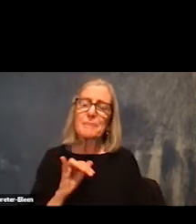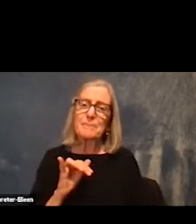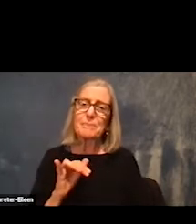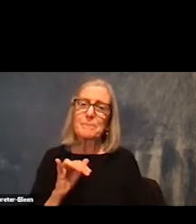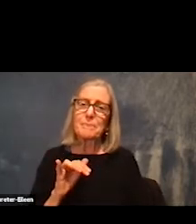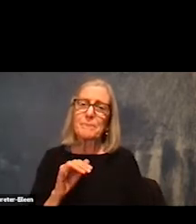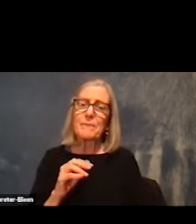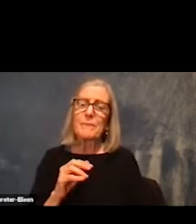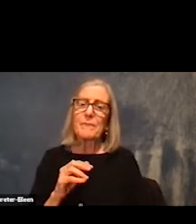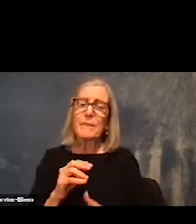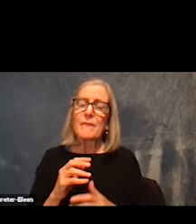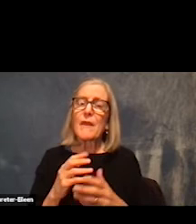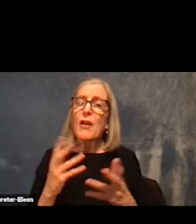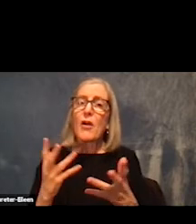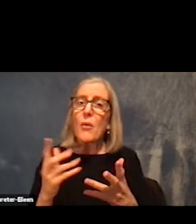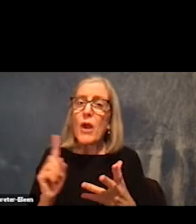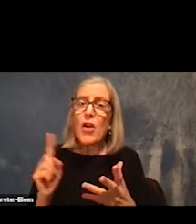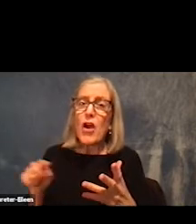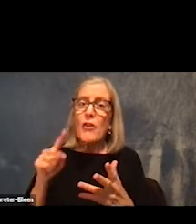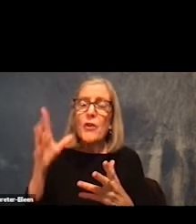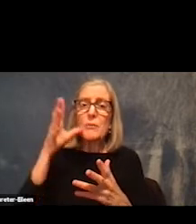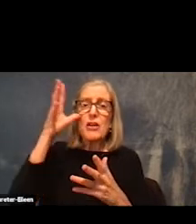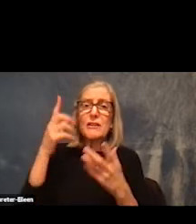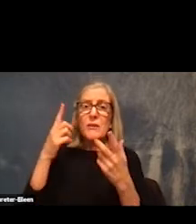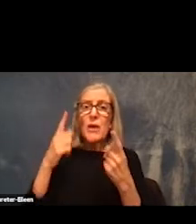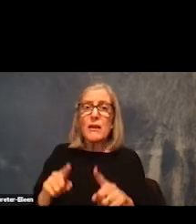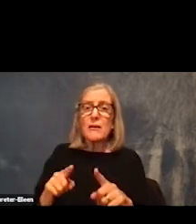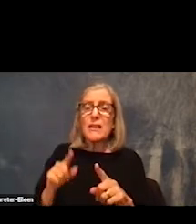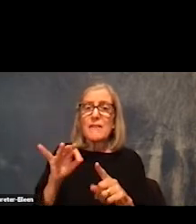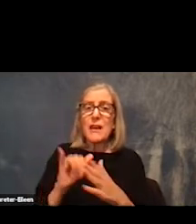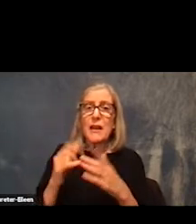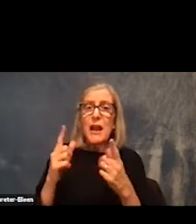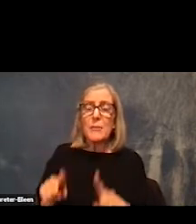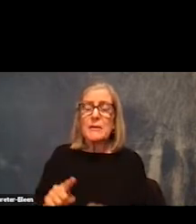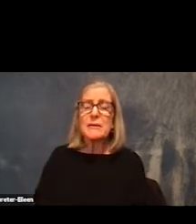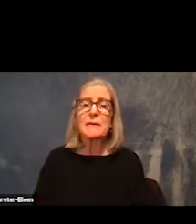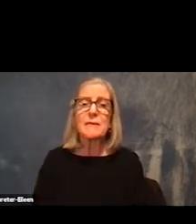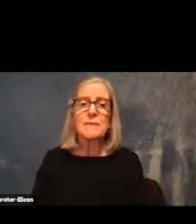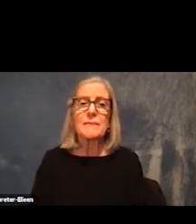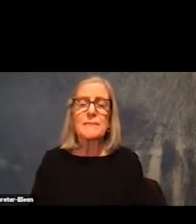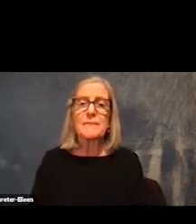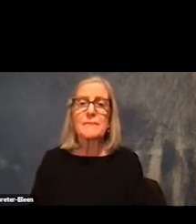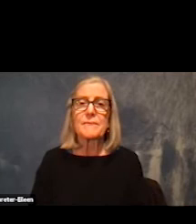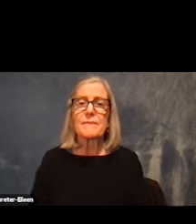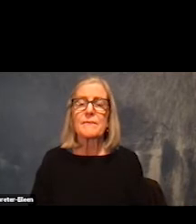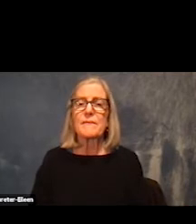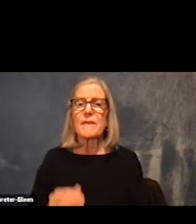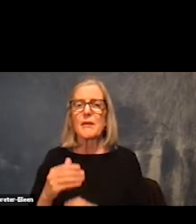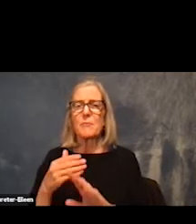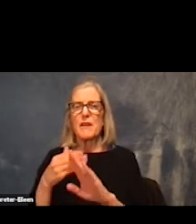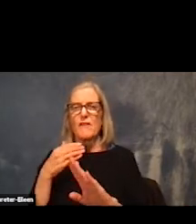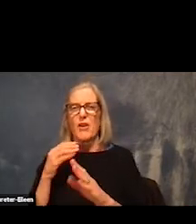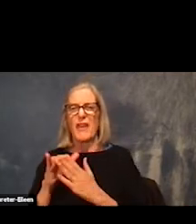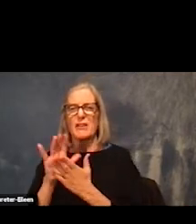that happens? Thank heavens, after the evaluation was completed and before that awful IEP meeting at school